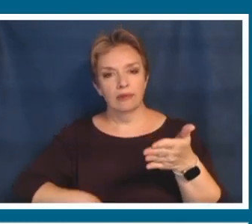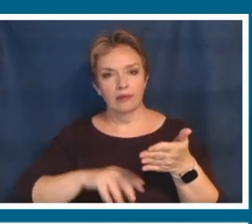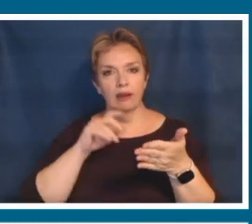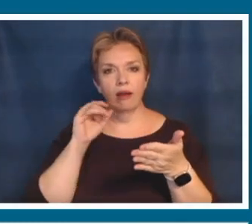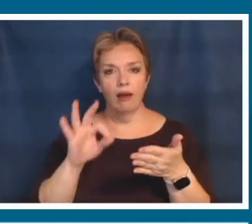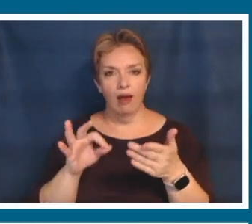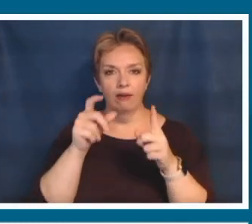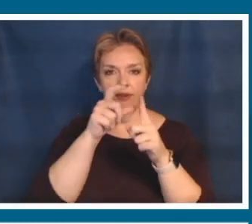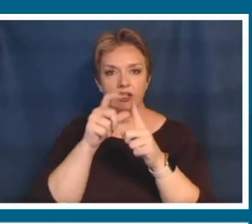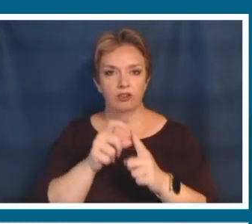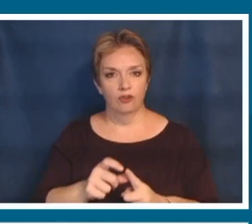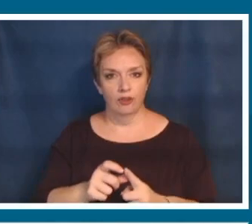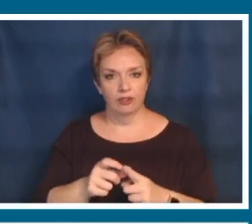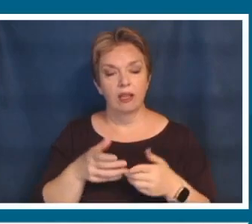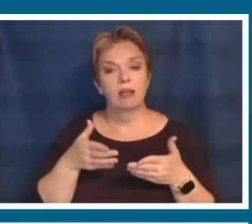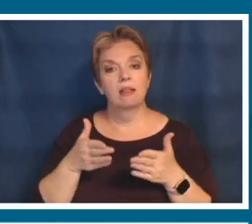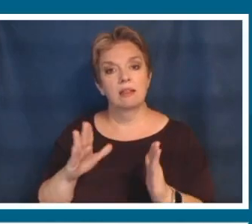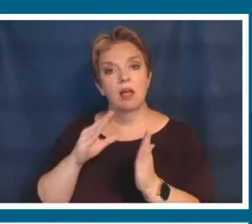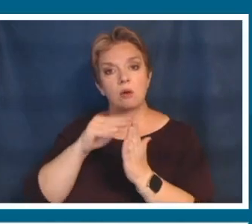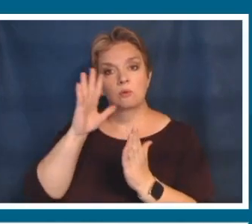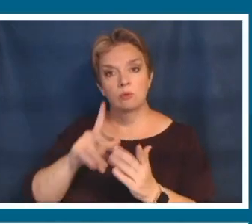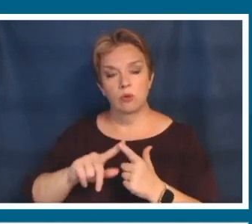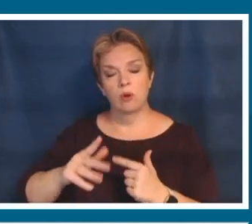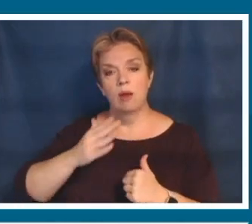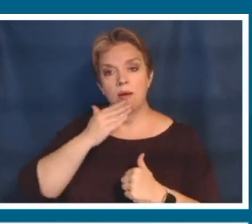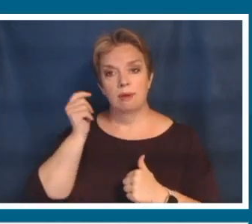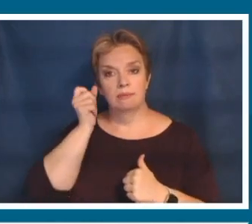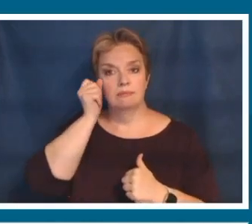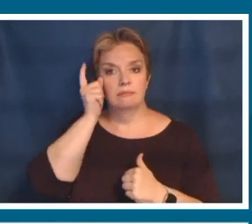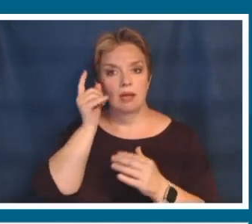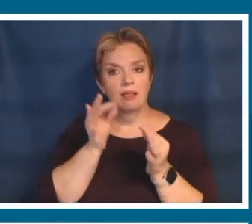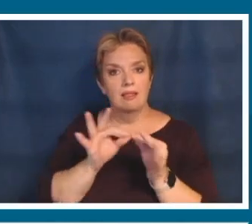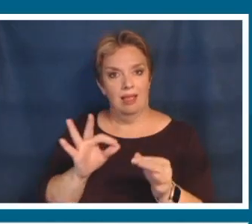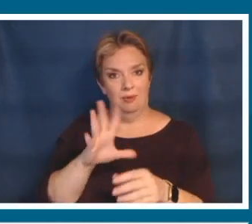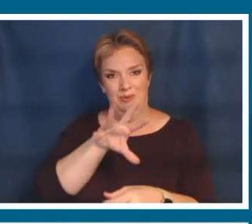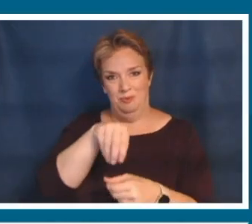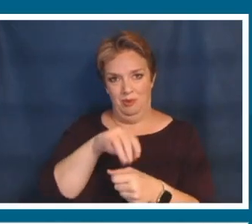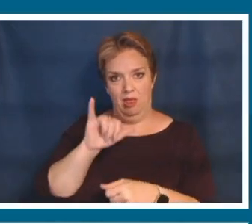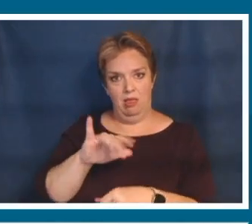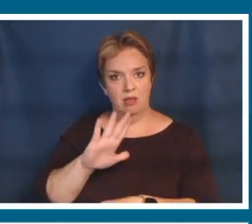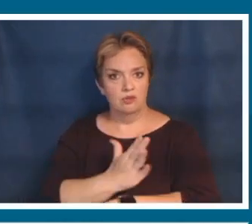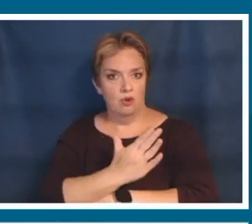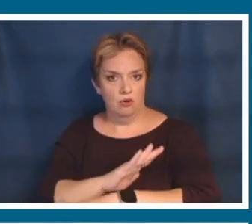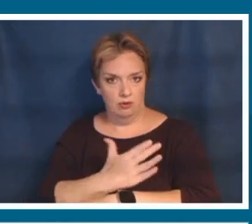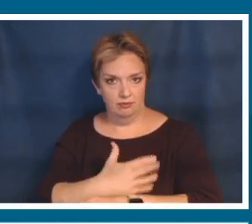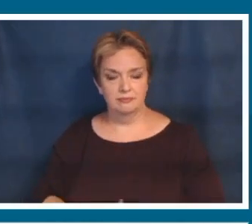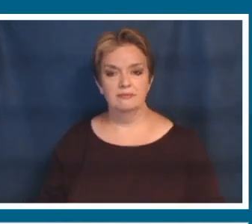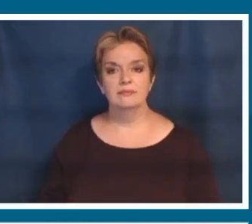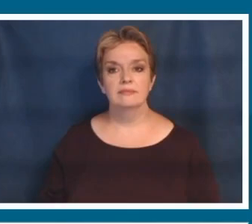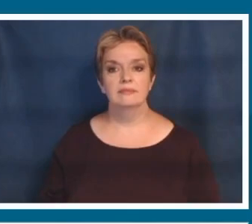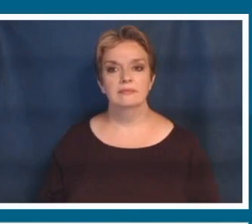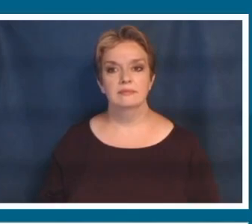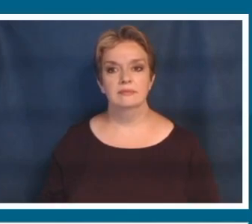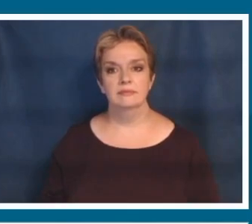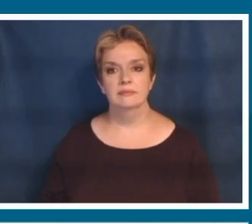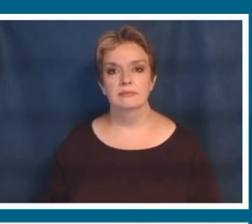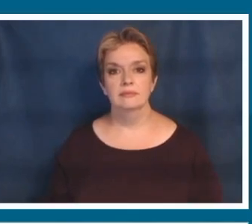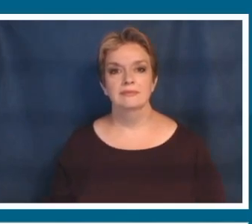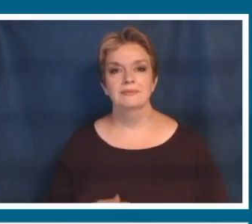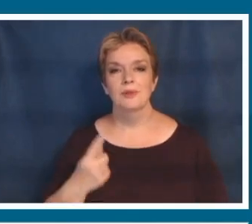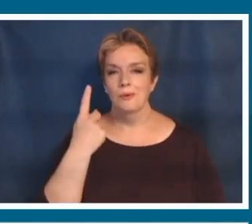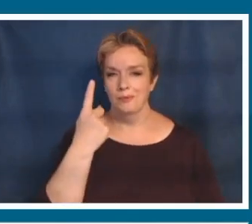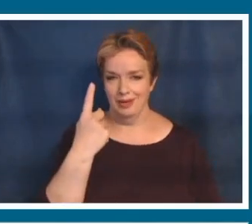dive into the language that is used within the songs. And one thing you can see here on my slide is that